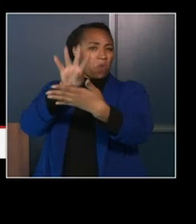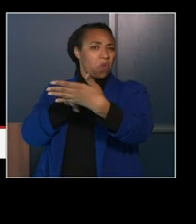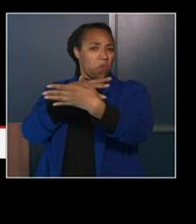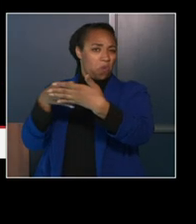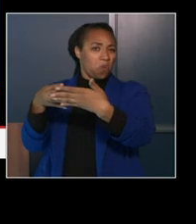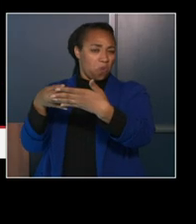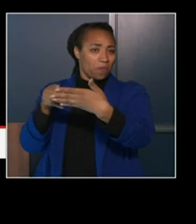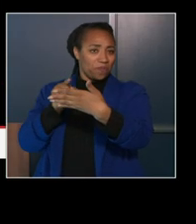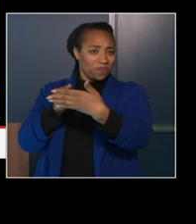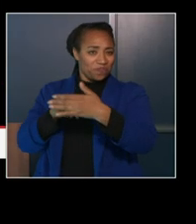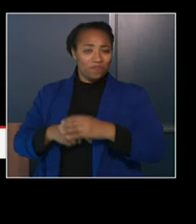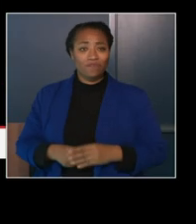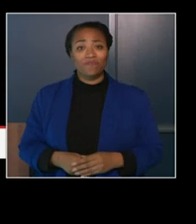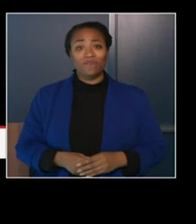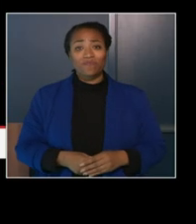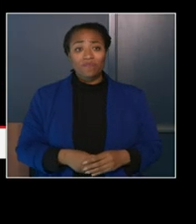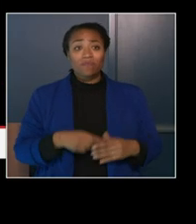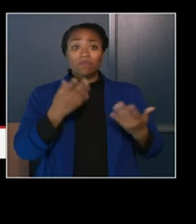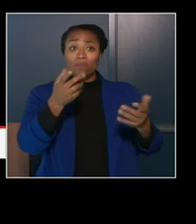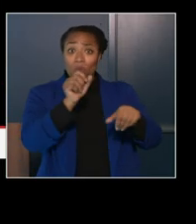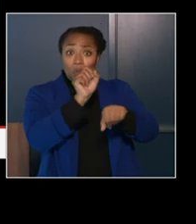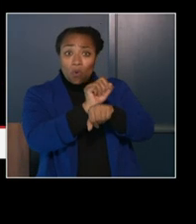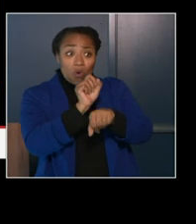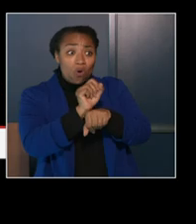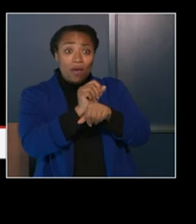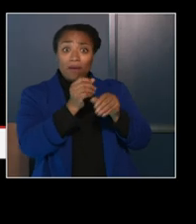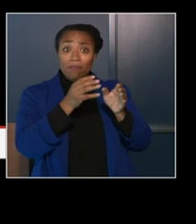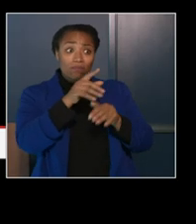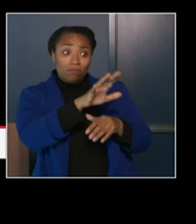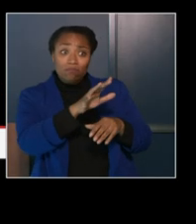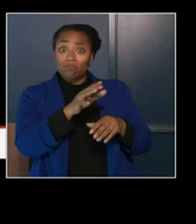that remote work schedule tomorrow.